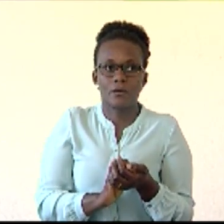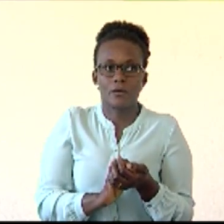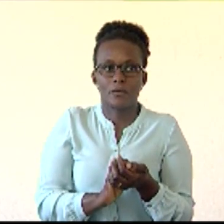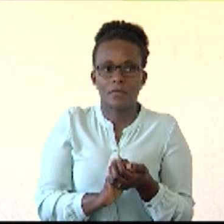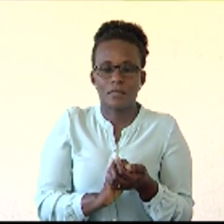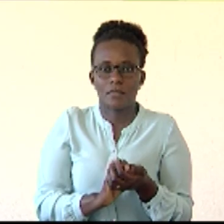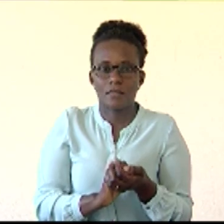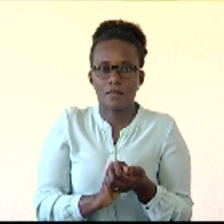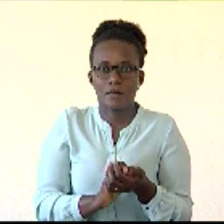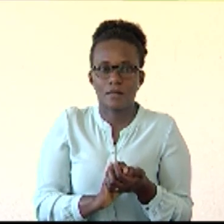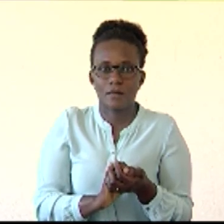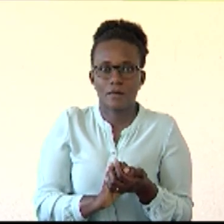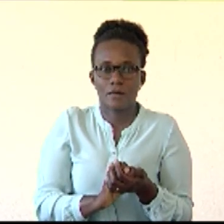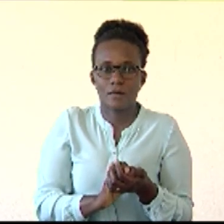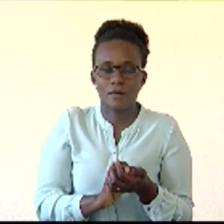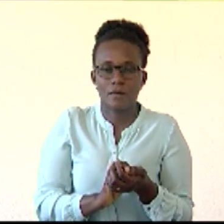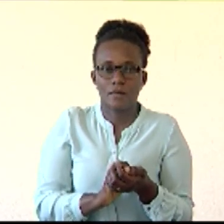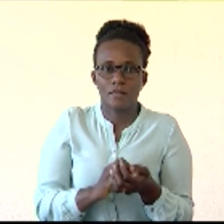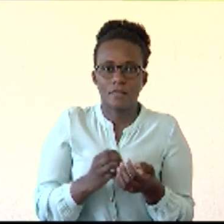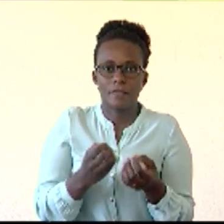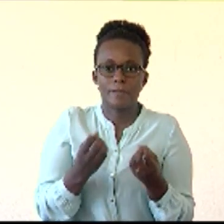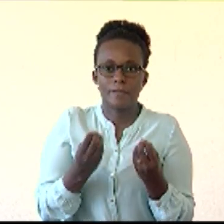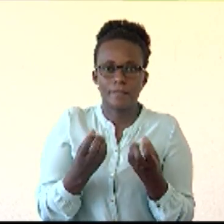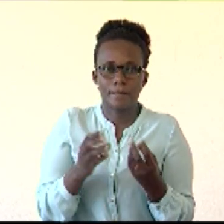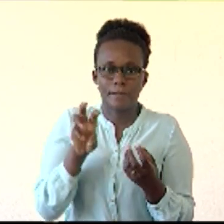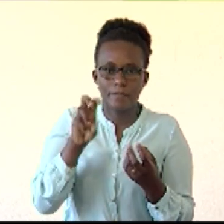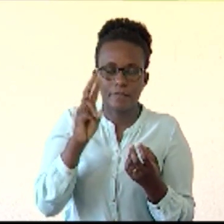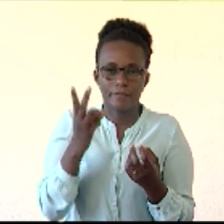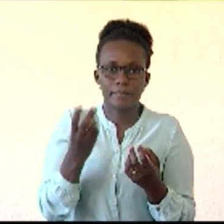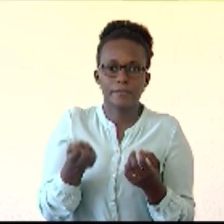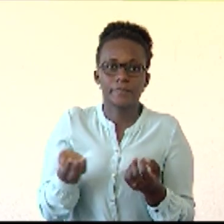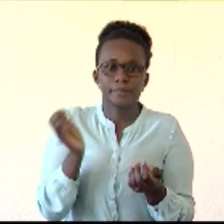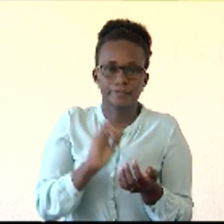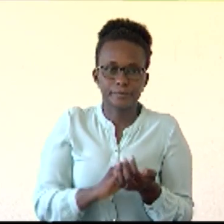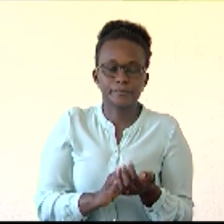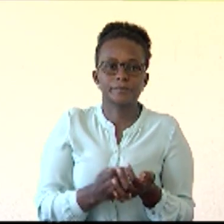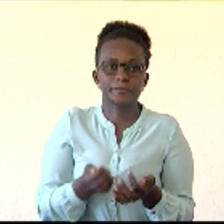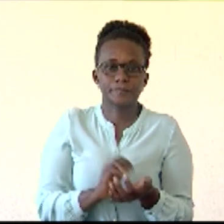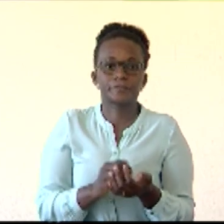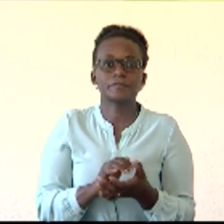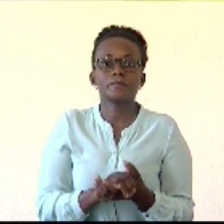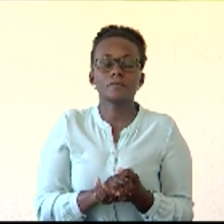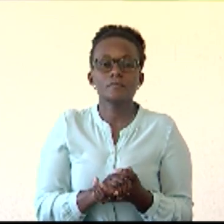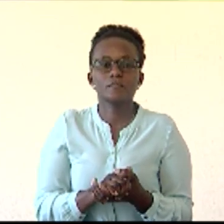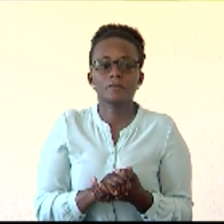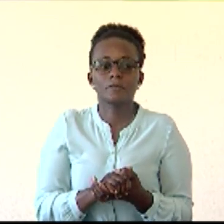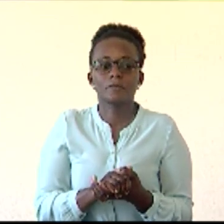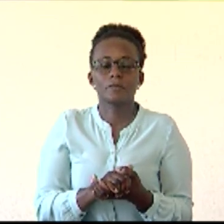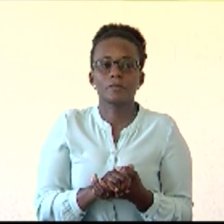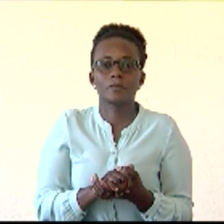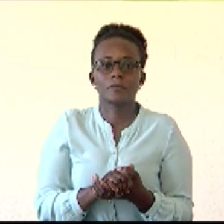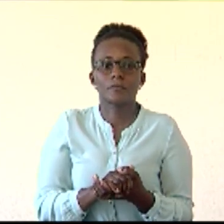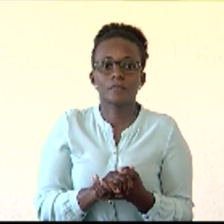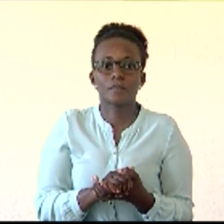being deposited there. As we said, electroplating. So the electroplating is